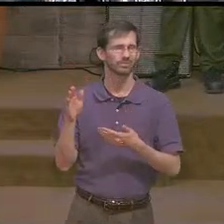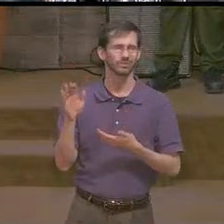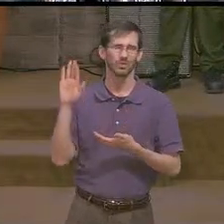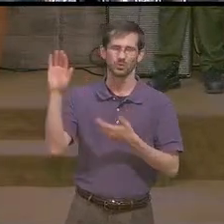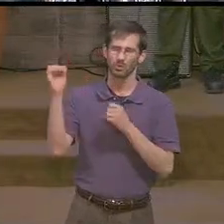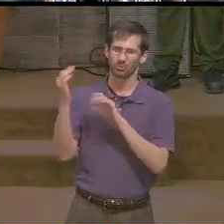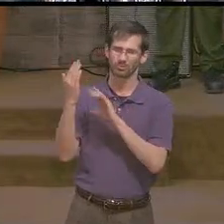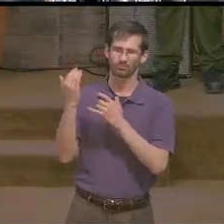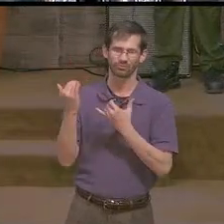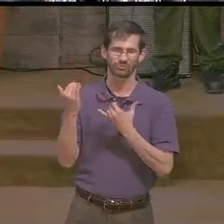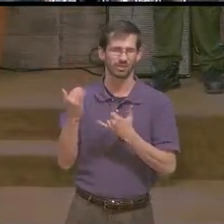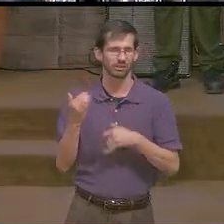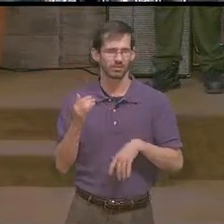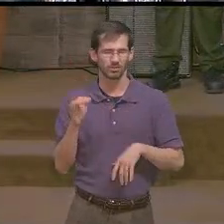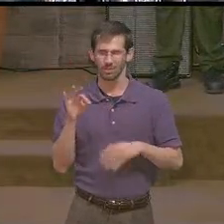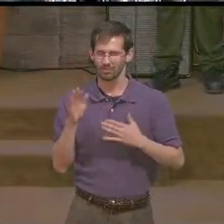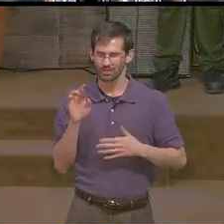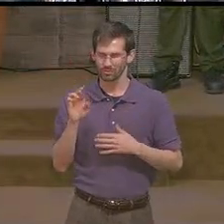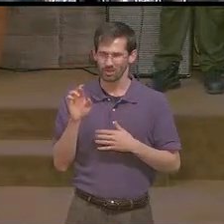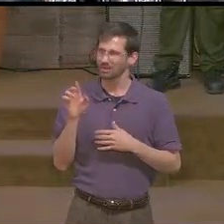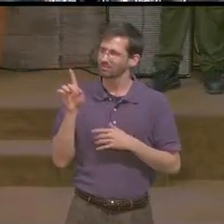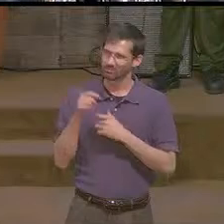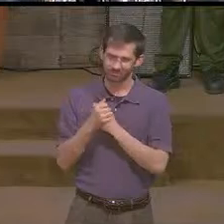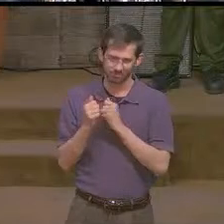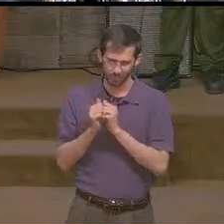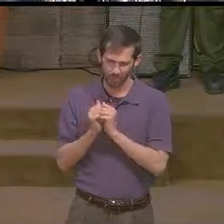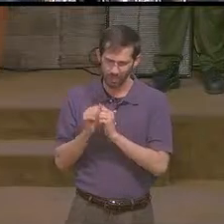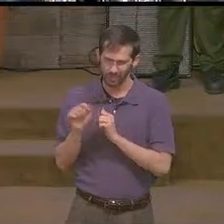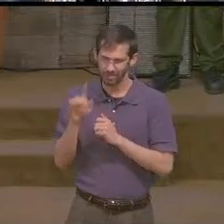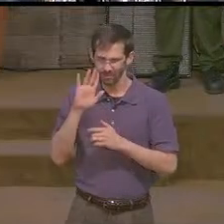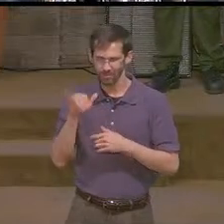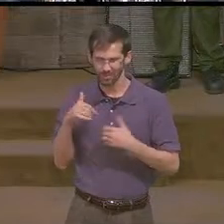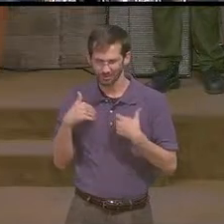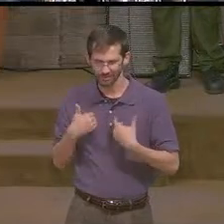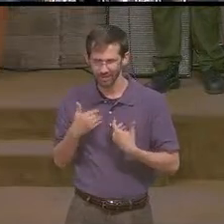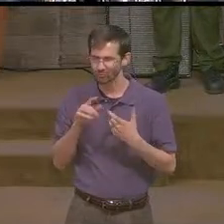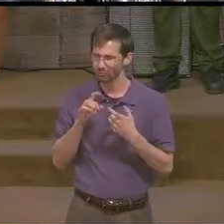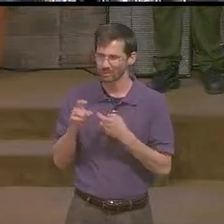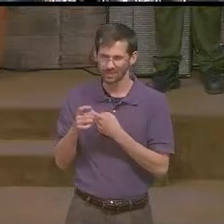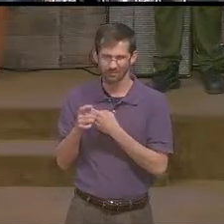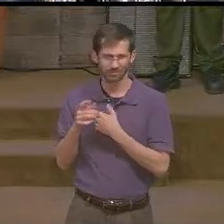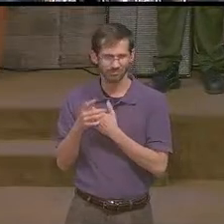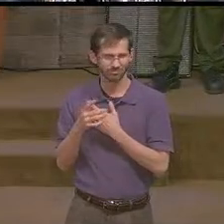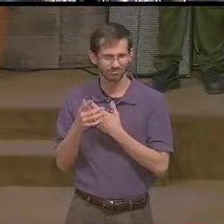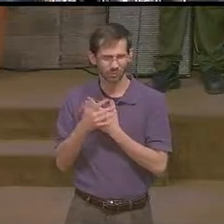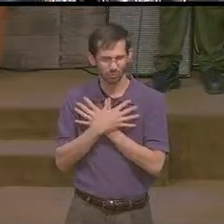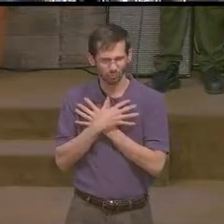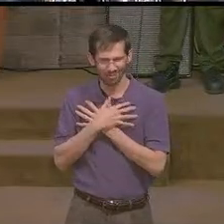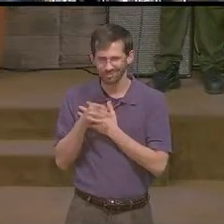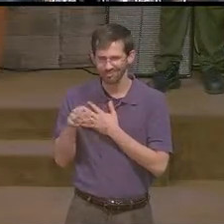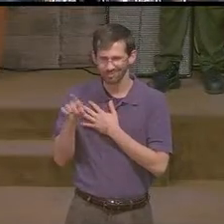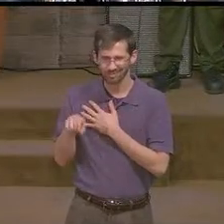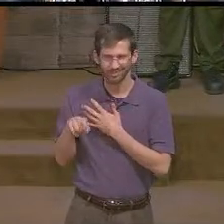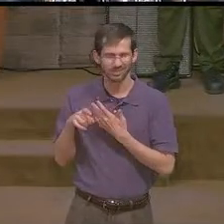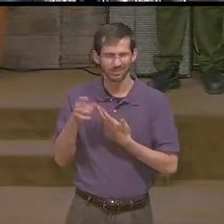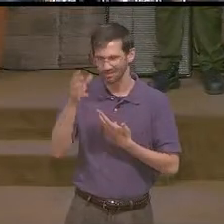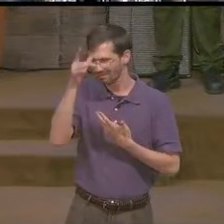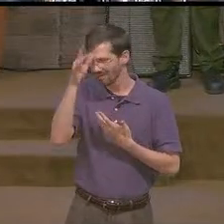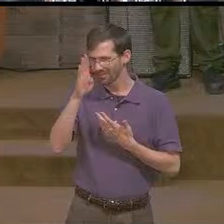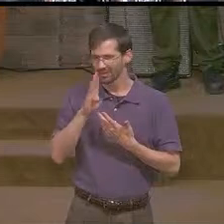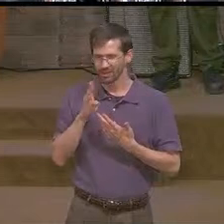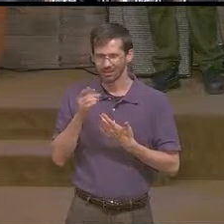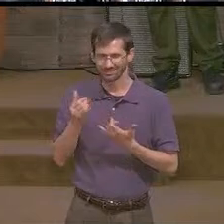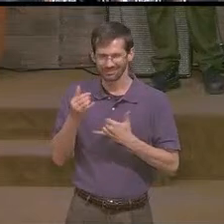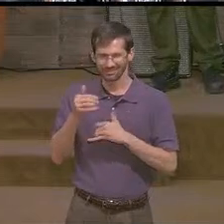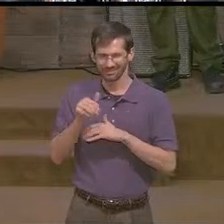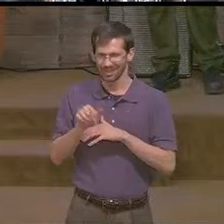with our pastor, Father God. I know he's tired. Father God, just give him that rest that he needs, Father God. And just speak through him